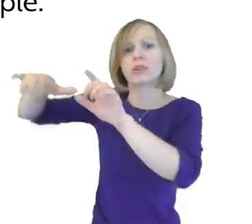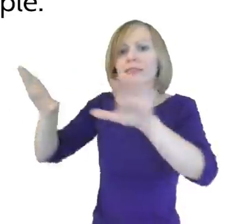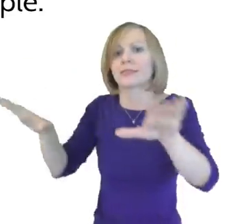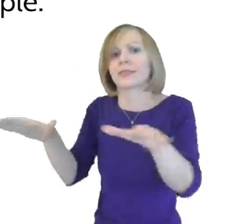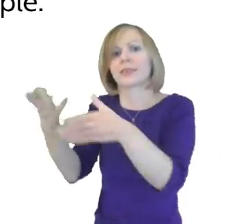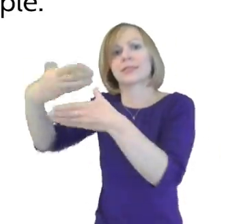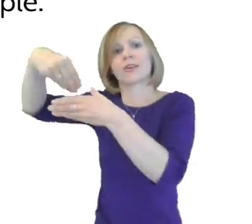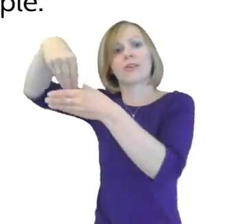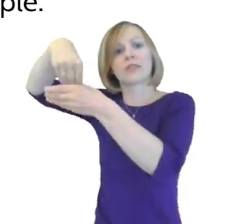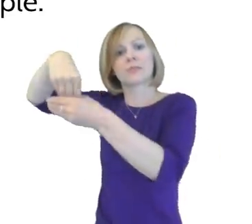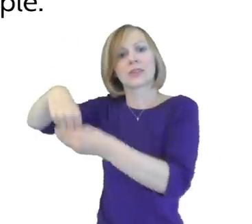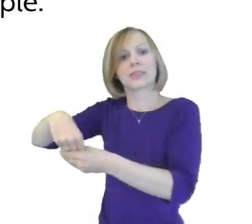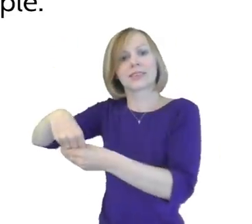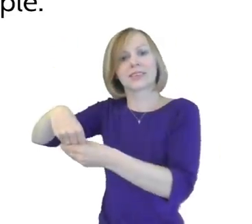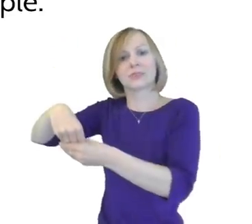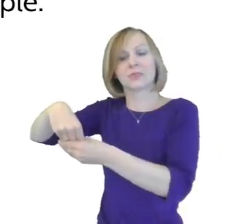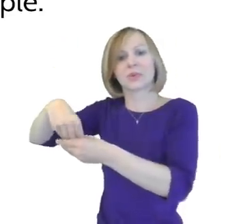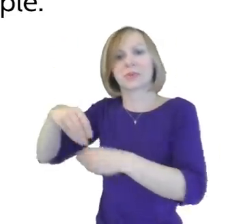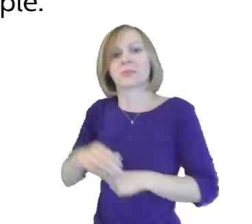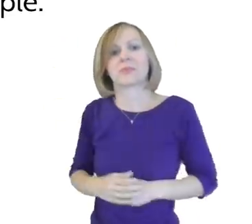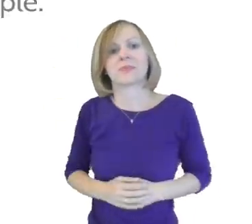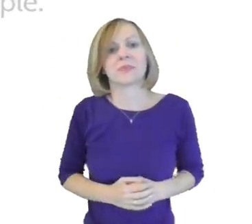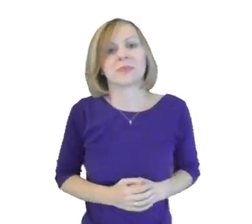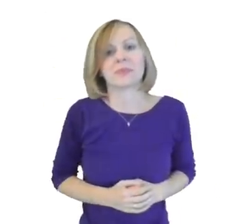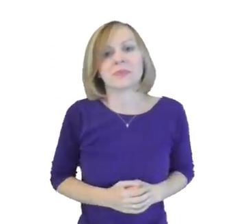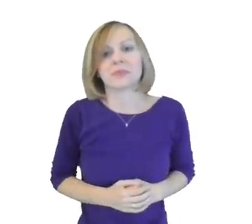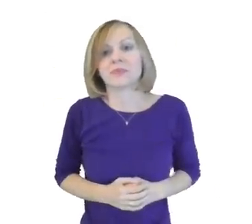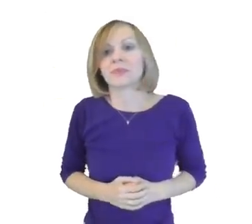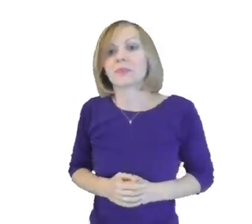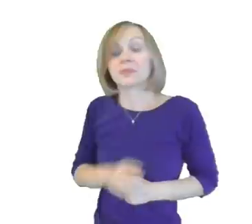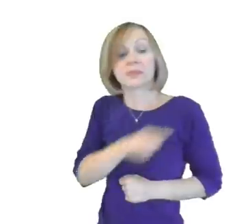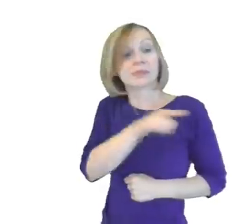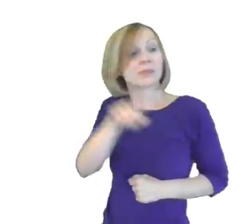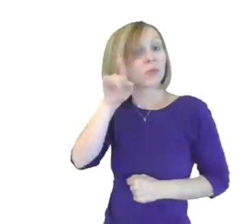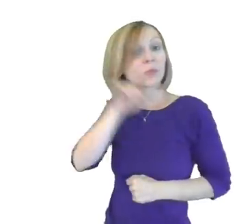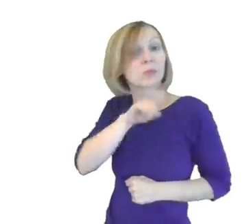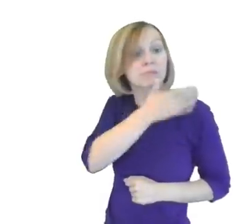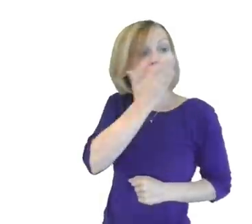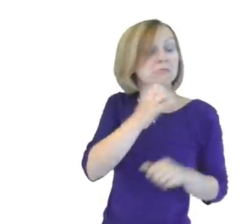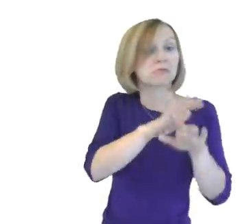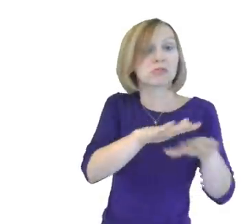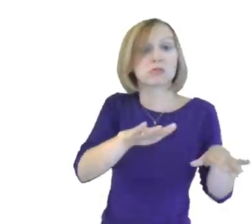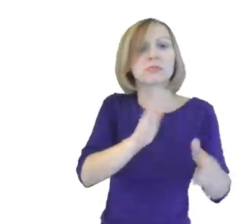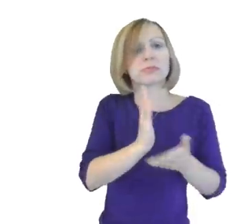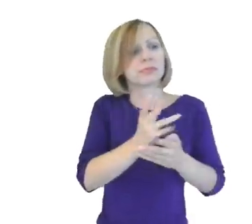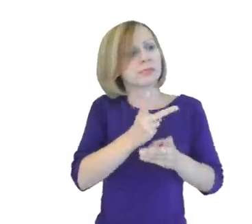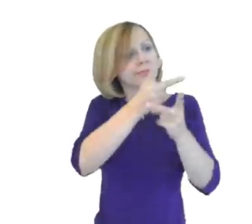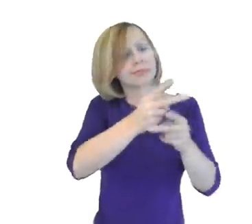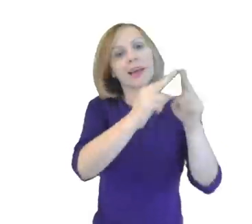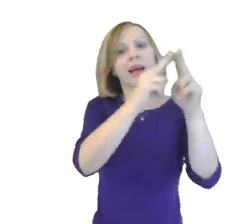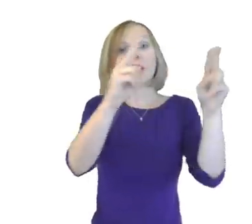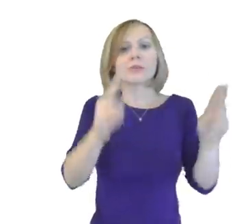the princes of his people. He maketh the barren woman